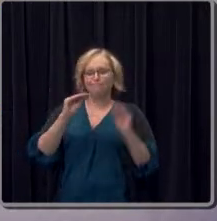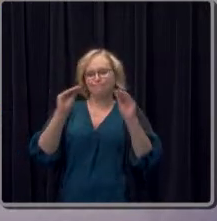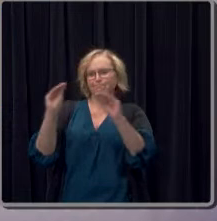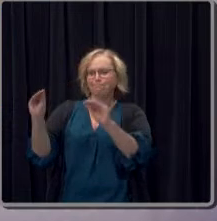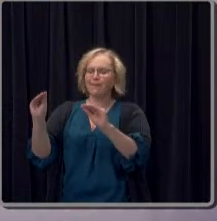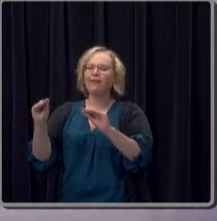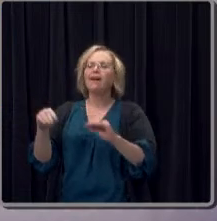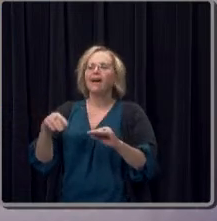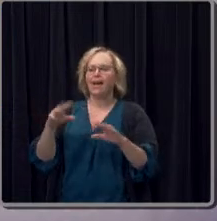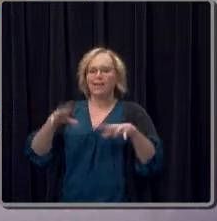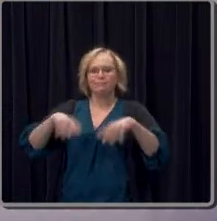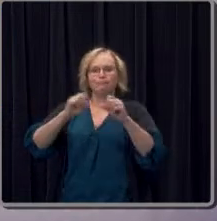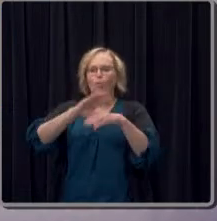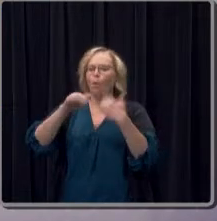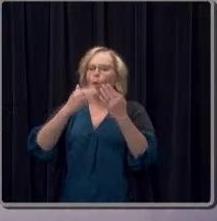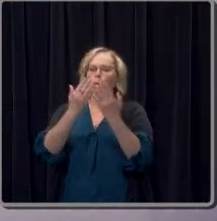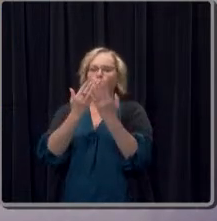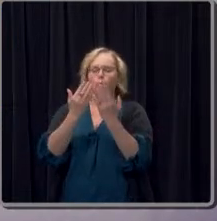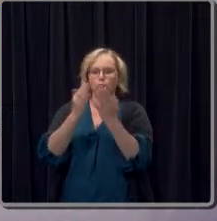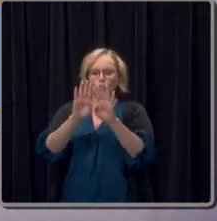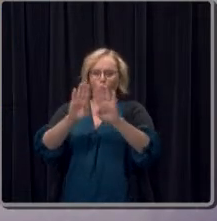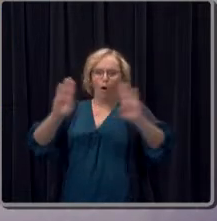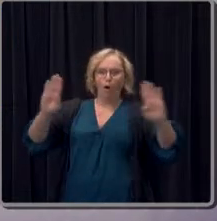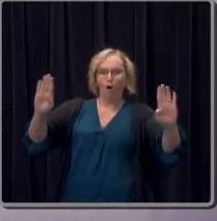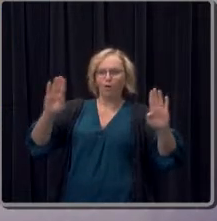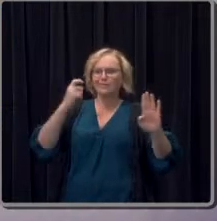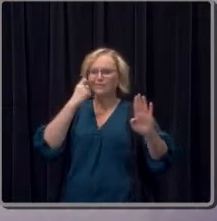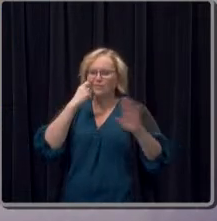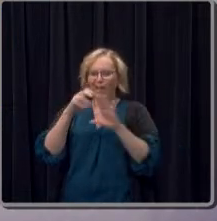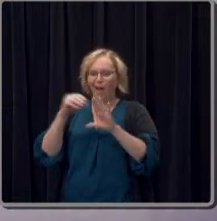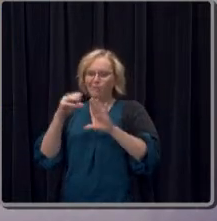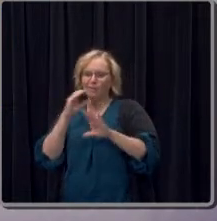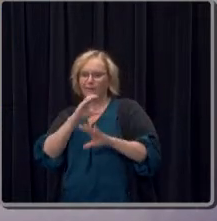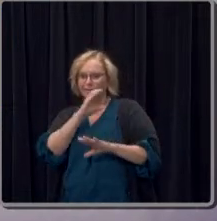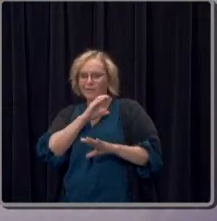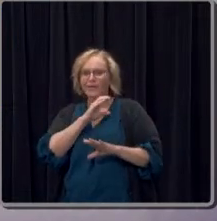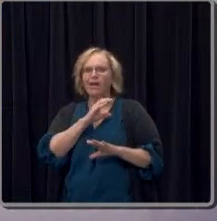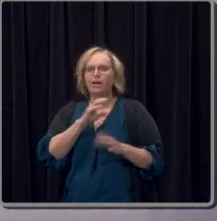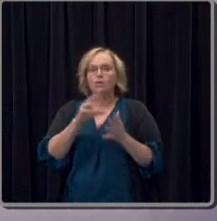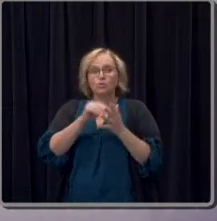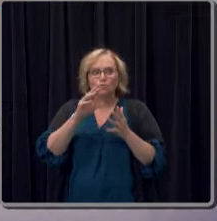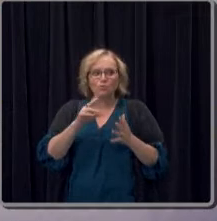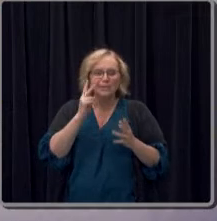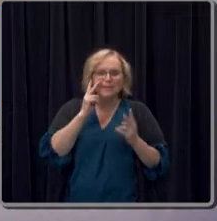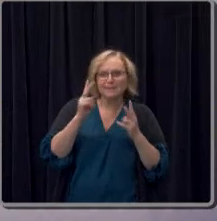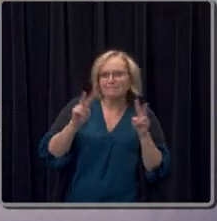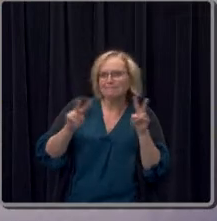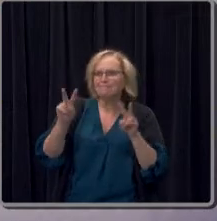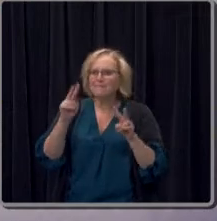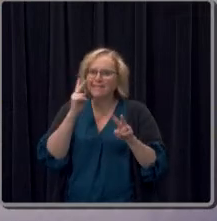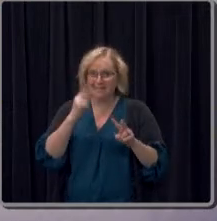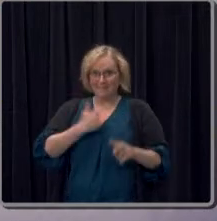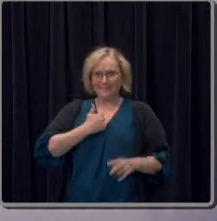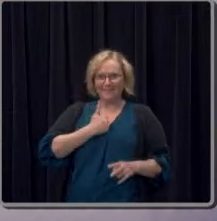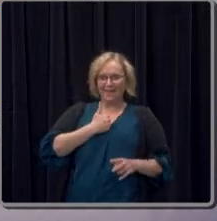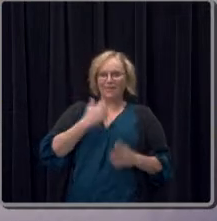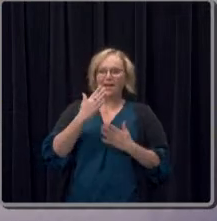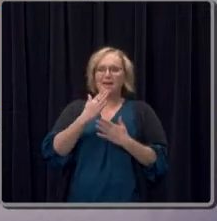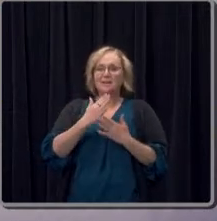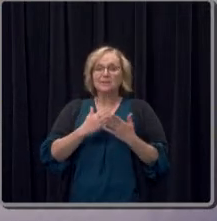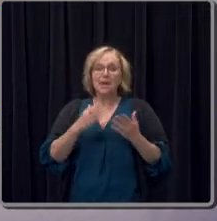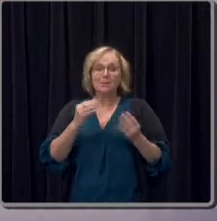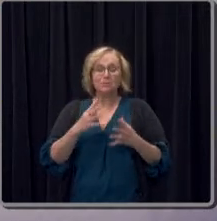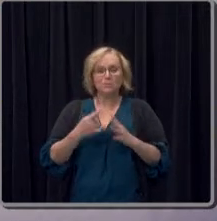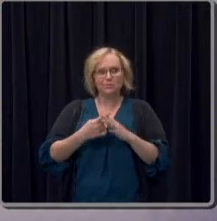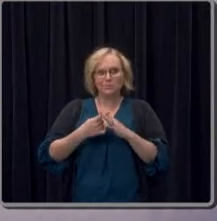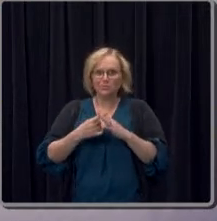the wall outside of the cafeteria, and they're able to see like themselves. And so like some students start to stay there, start the